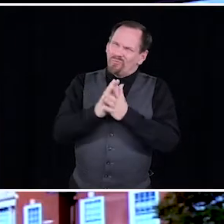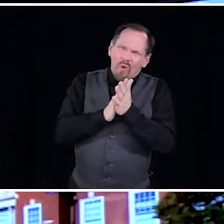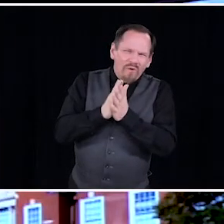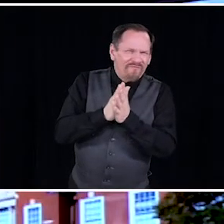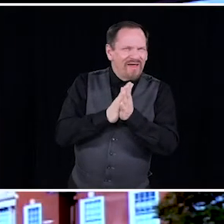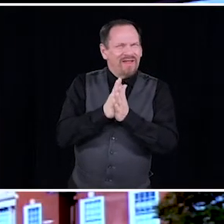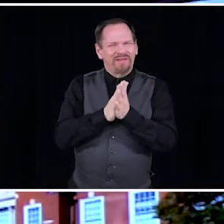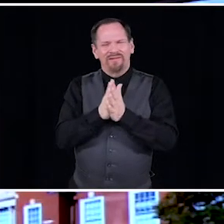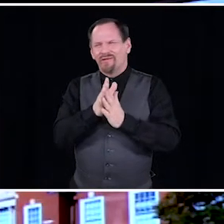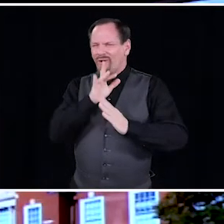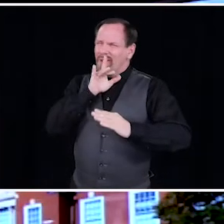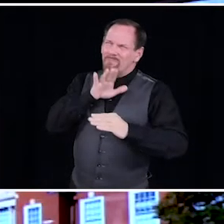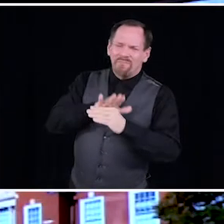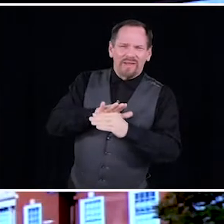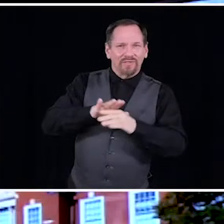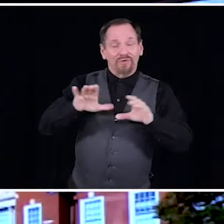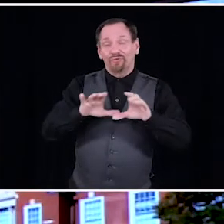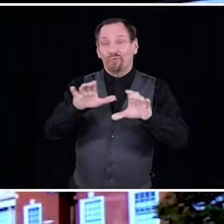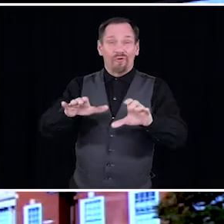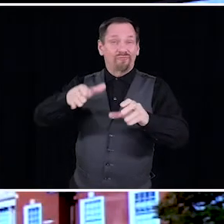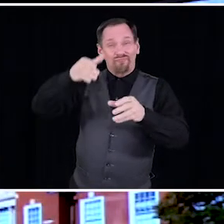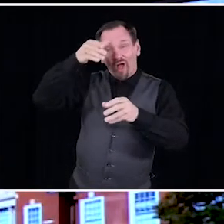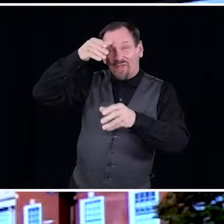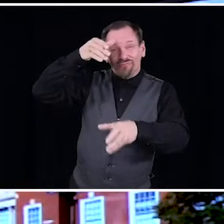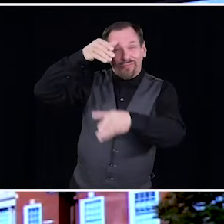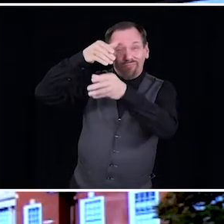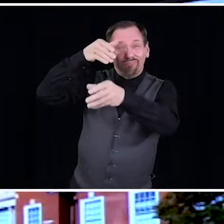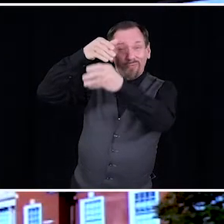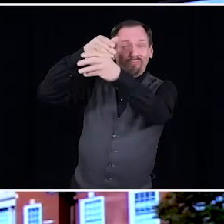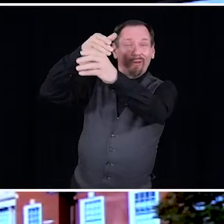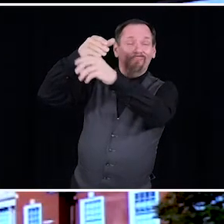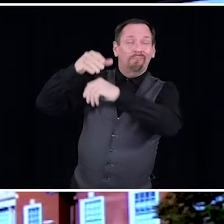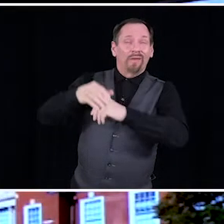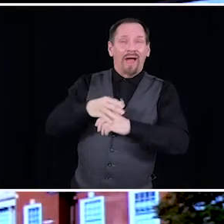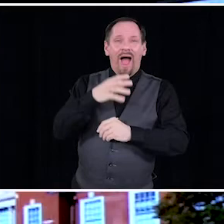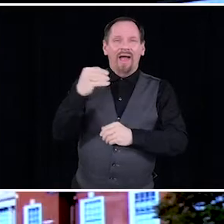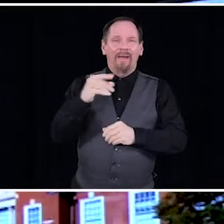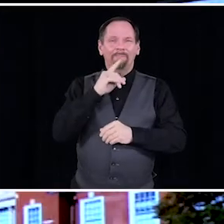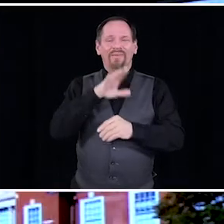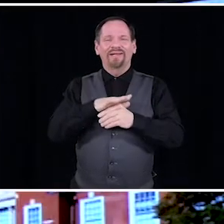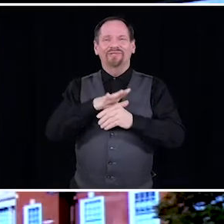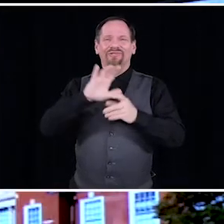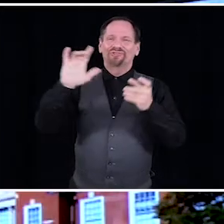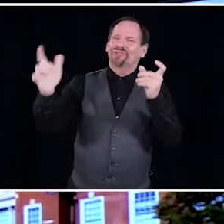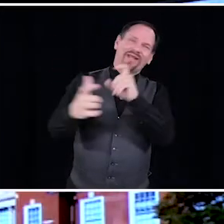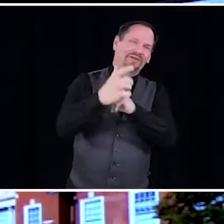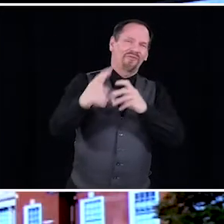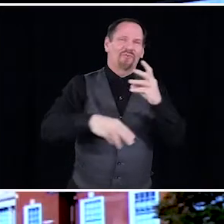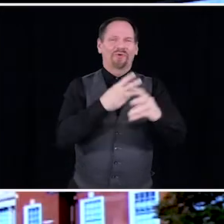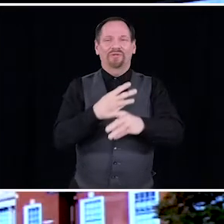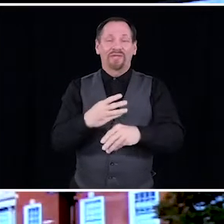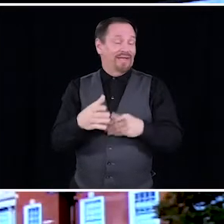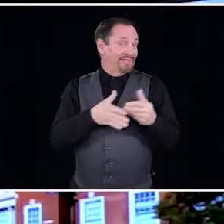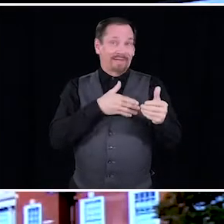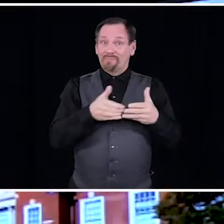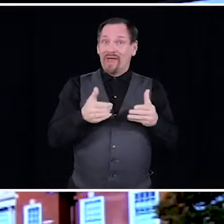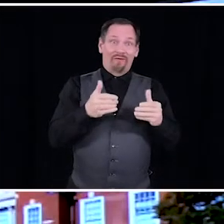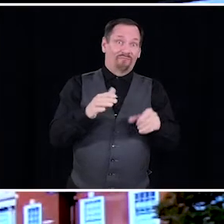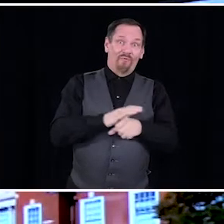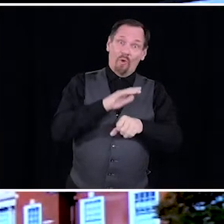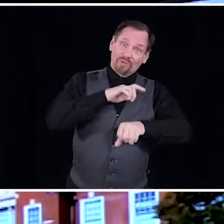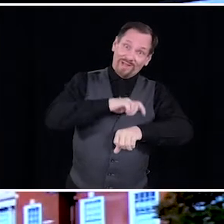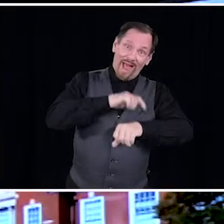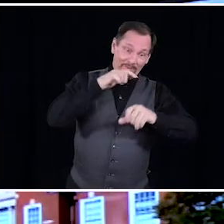knowledge, to your profession, and to making your mark on the world. Whether you were enrolled as a